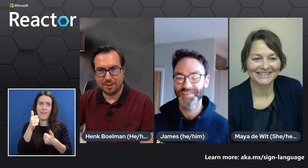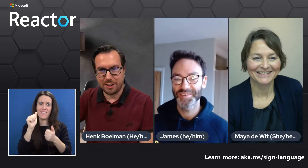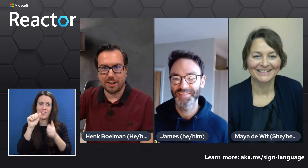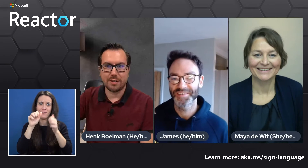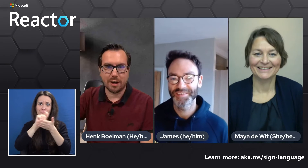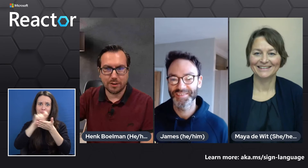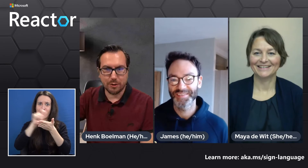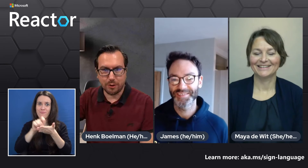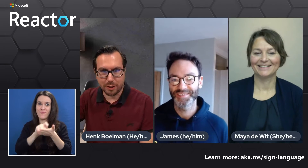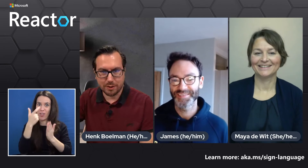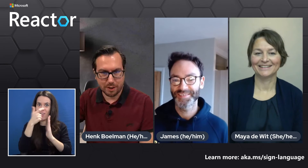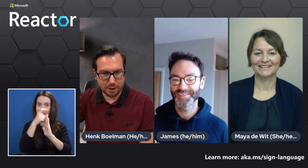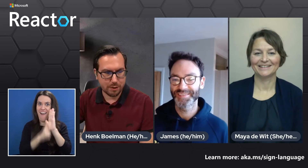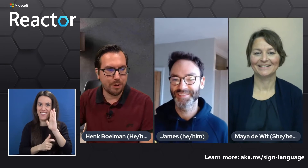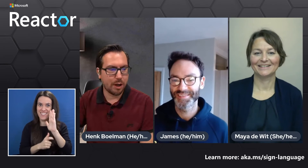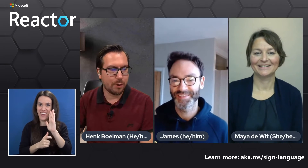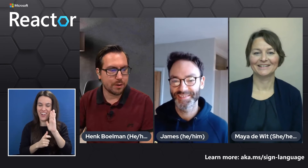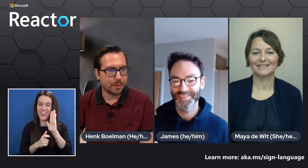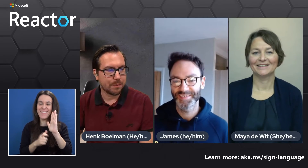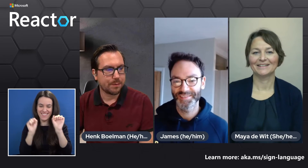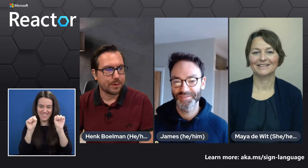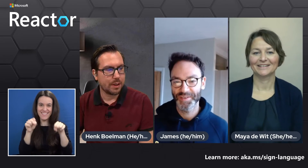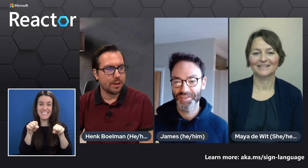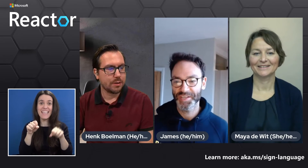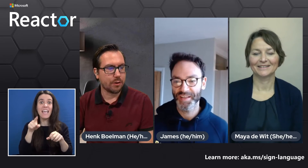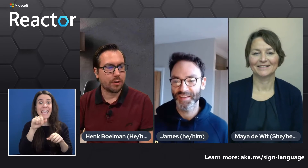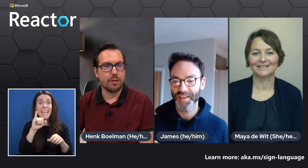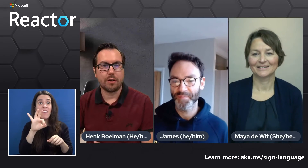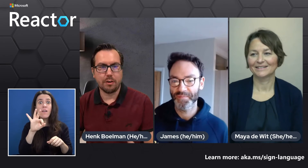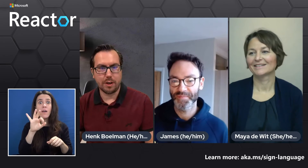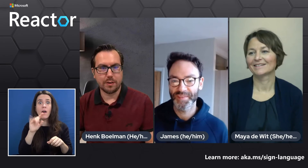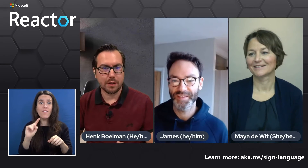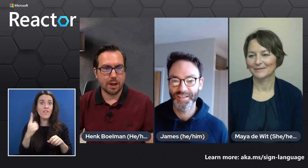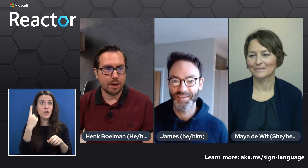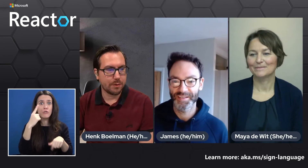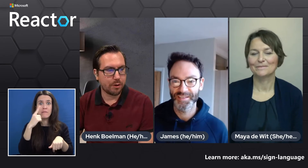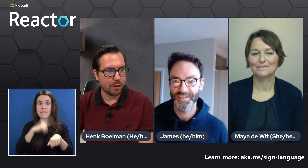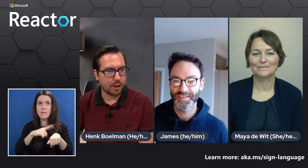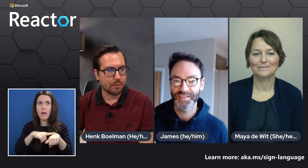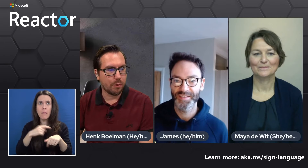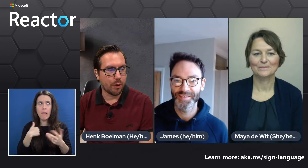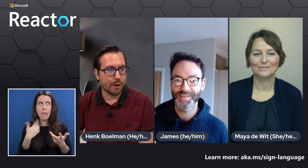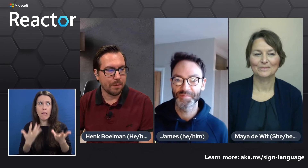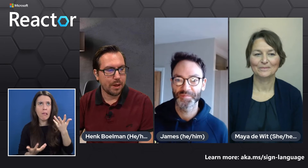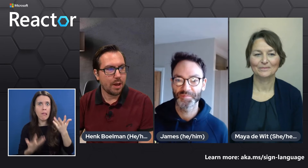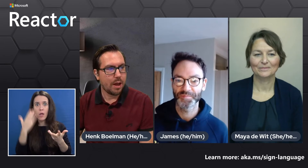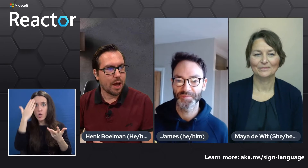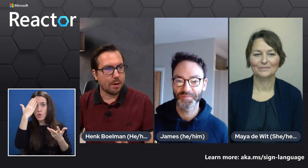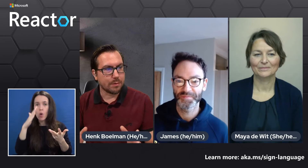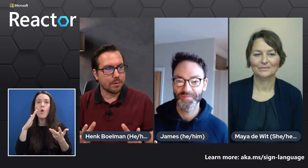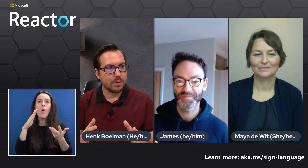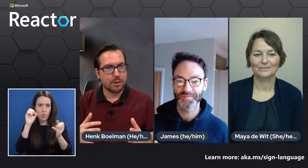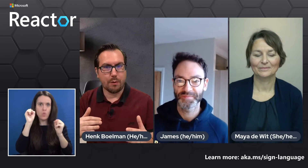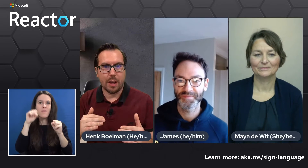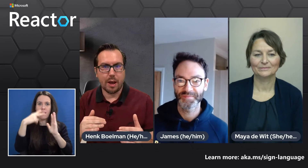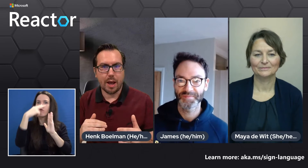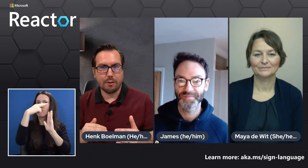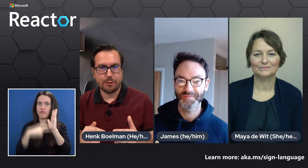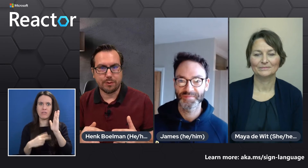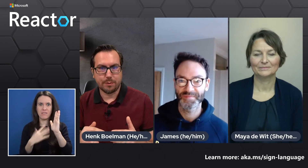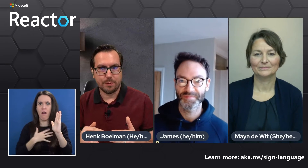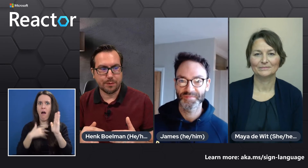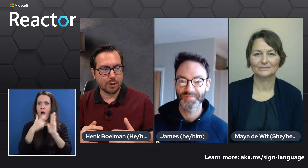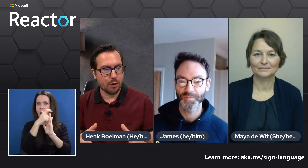actually read that article. It's below us. You can share that. You can read more. So we